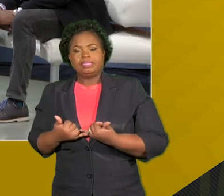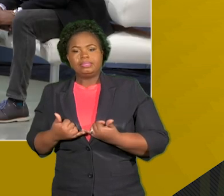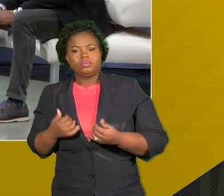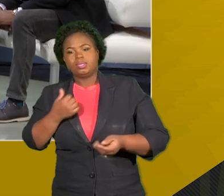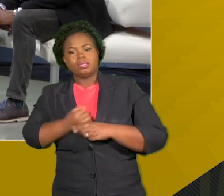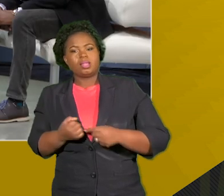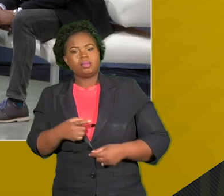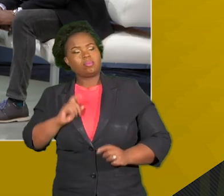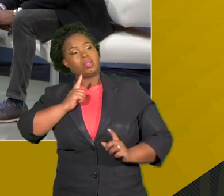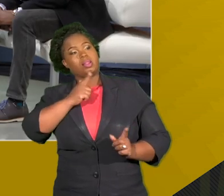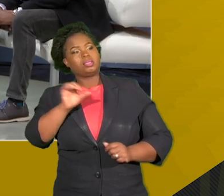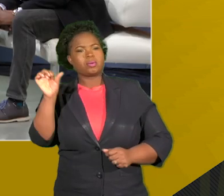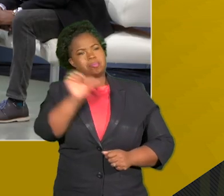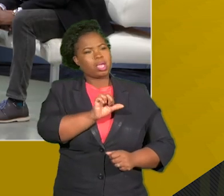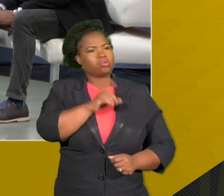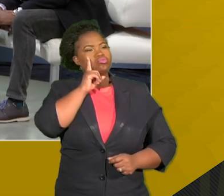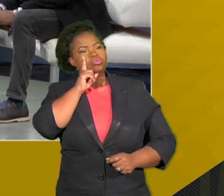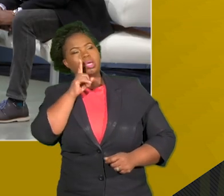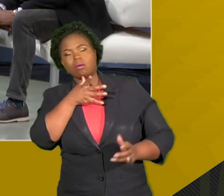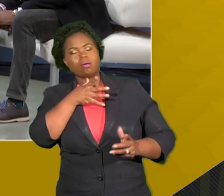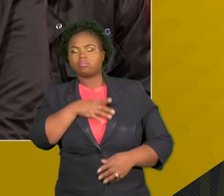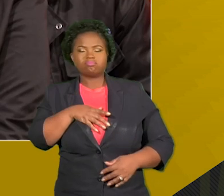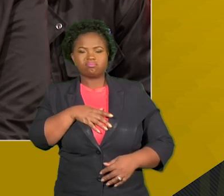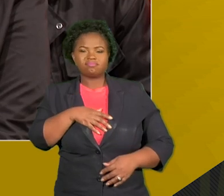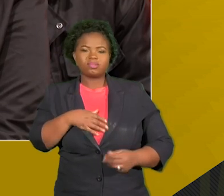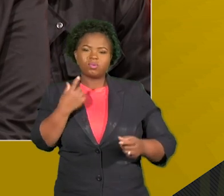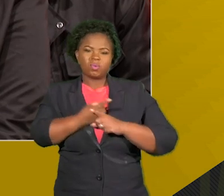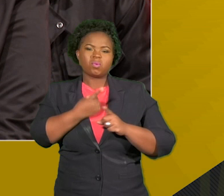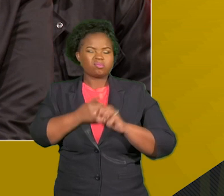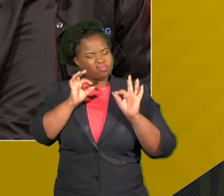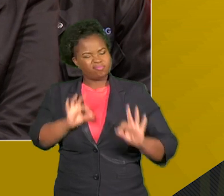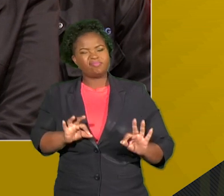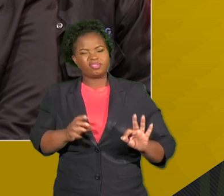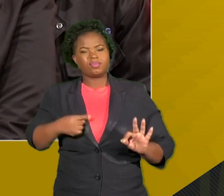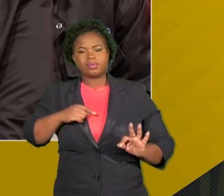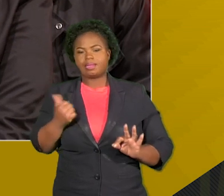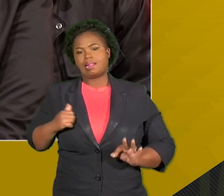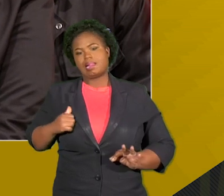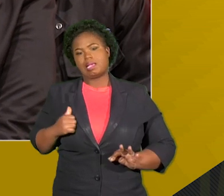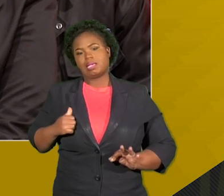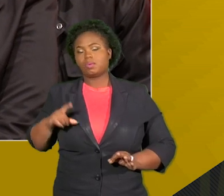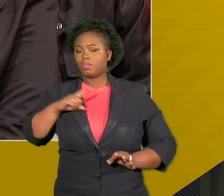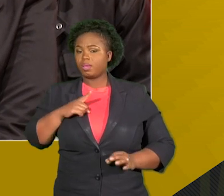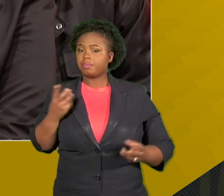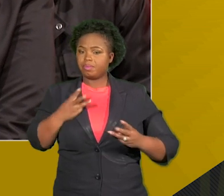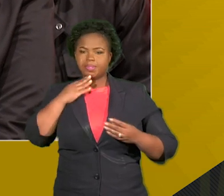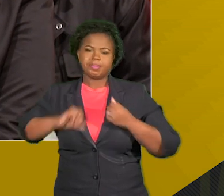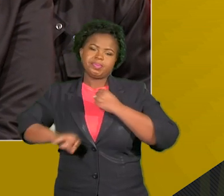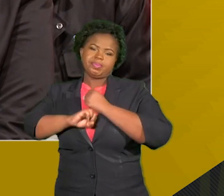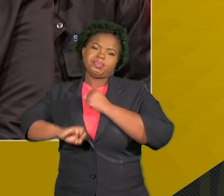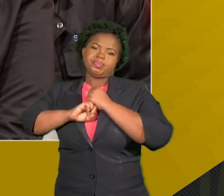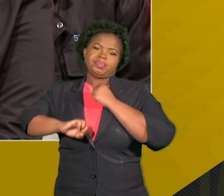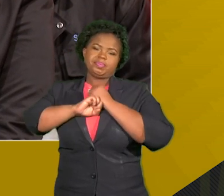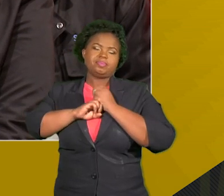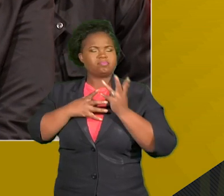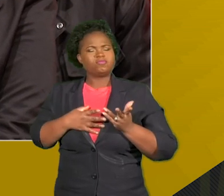us purely on that basis. Mm. You will always find that in the sector, I'm sure, mm. but we have been on the lucky side where the people that do support mm. us are there for